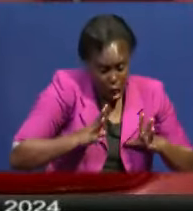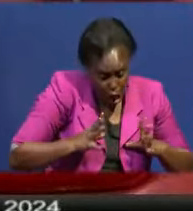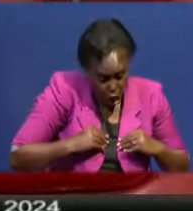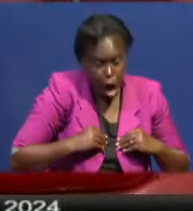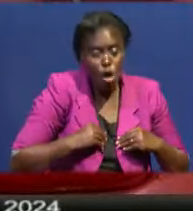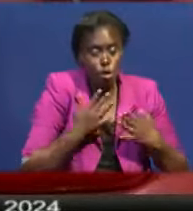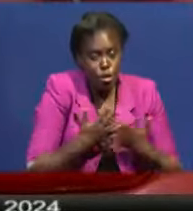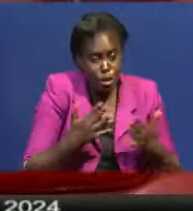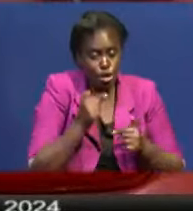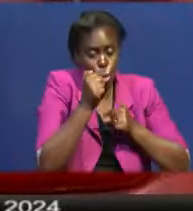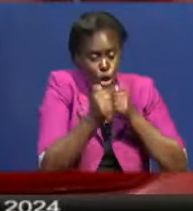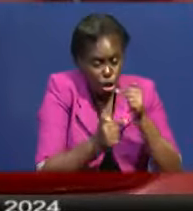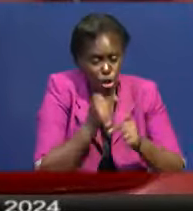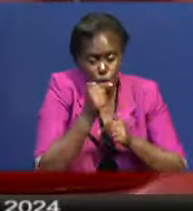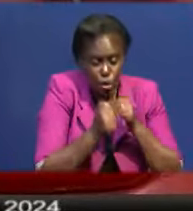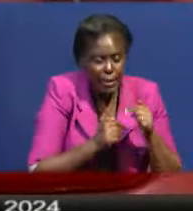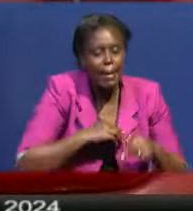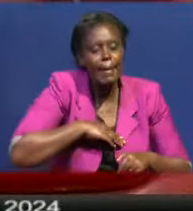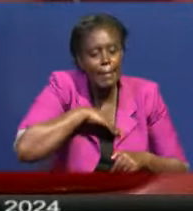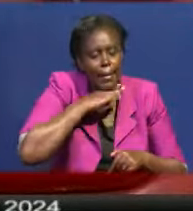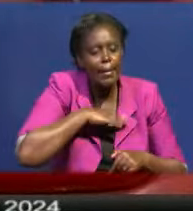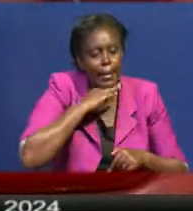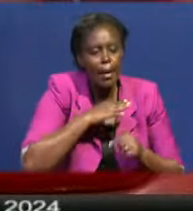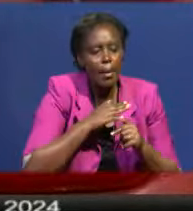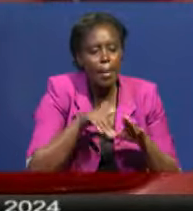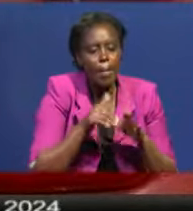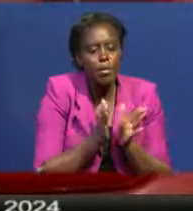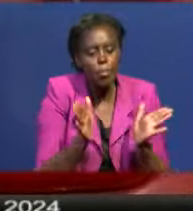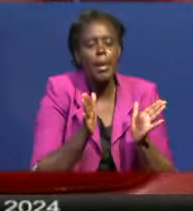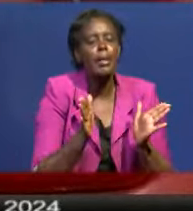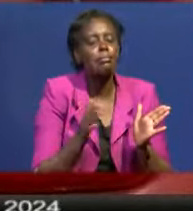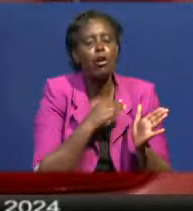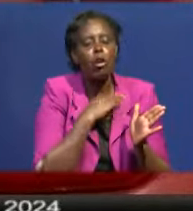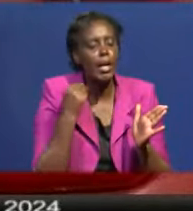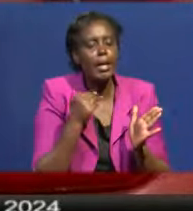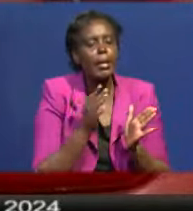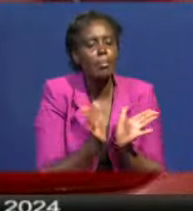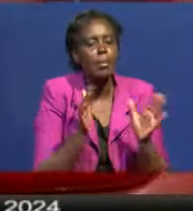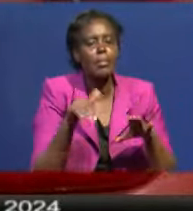into their country to continue to kill their members of public. Thank you, Honorable Chairperson.